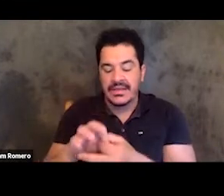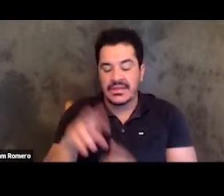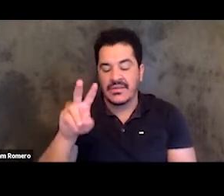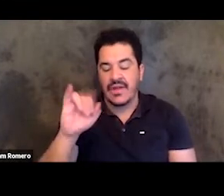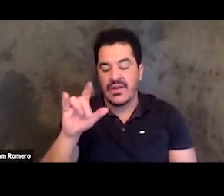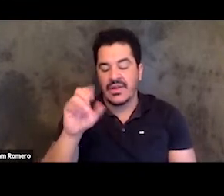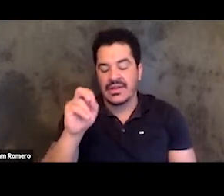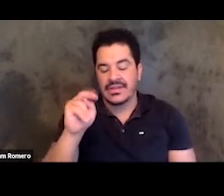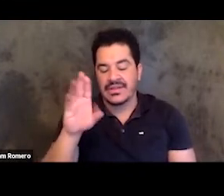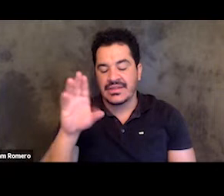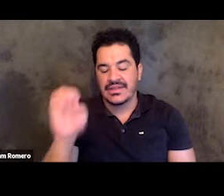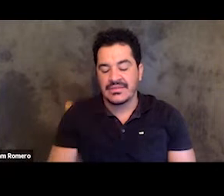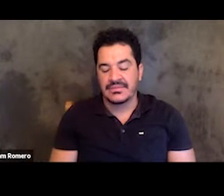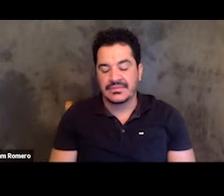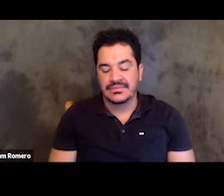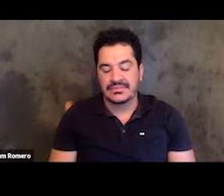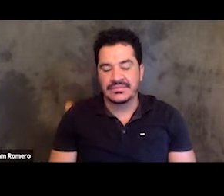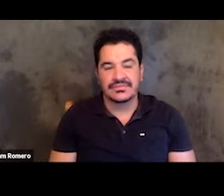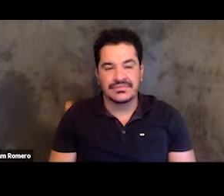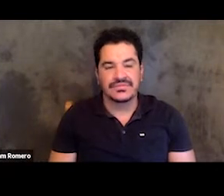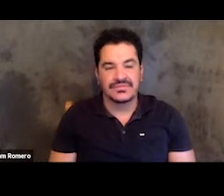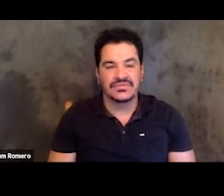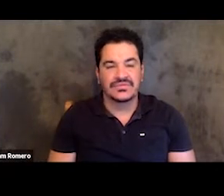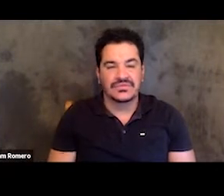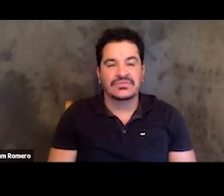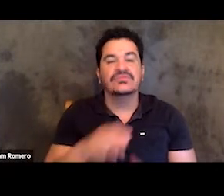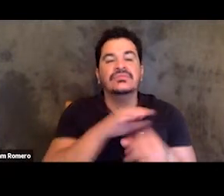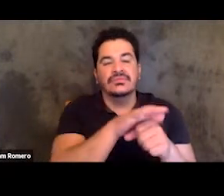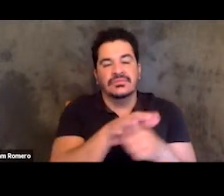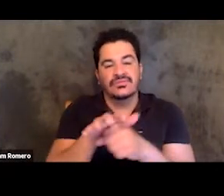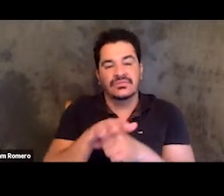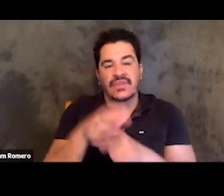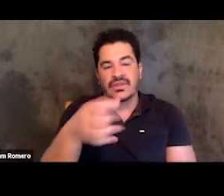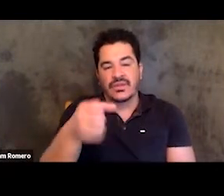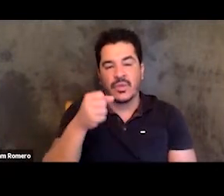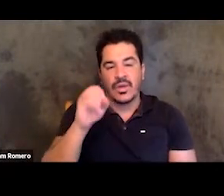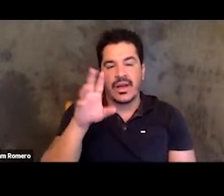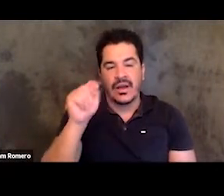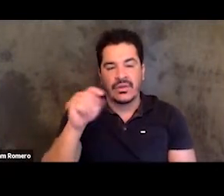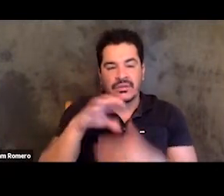The content of the sector pullouts follow the same format. We're gonna, in just a minute, we're gonna